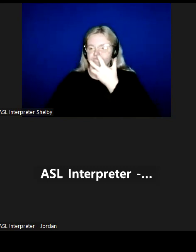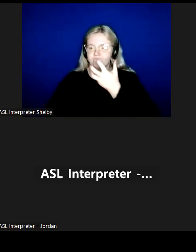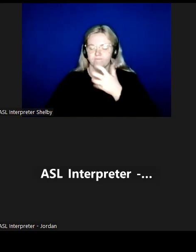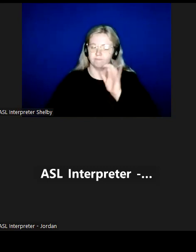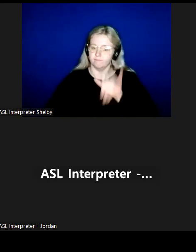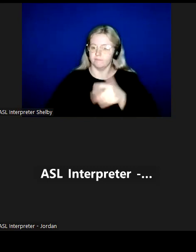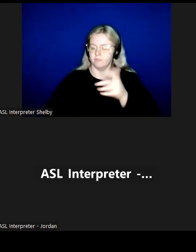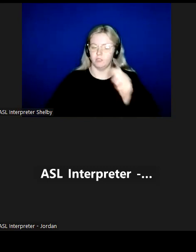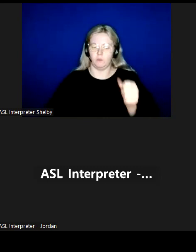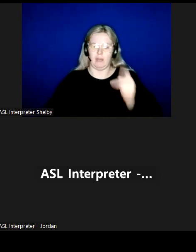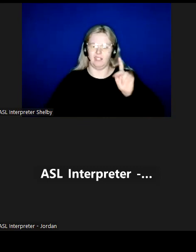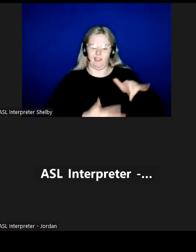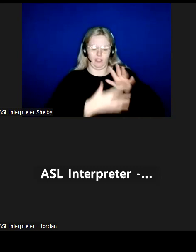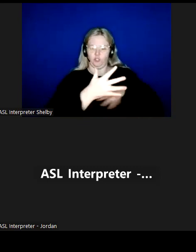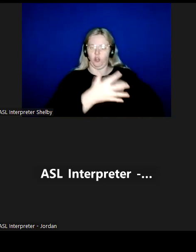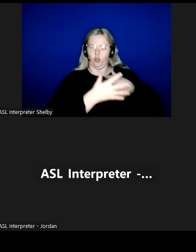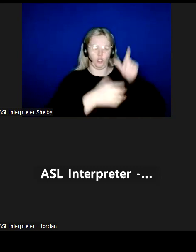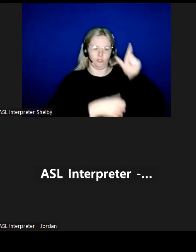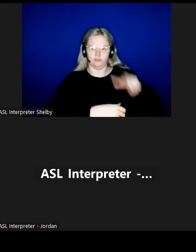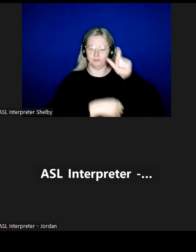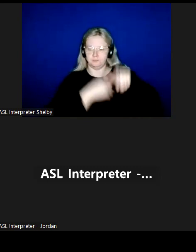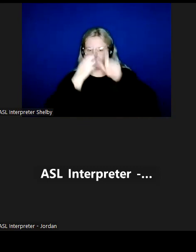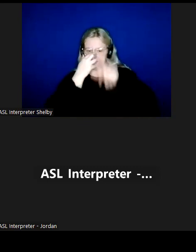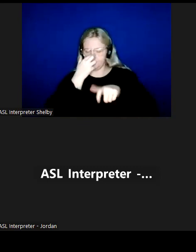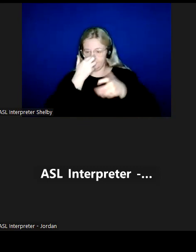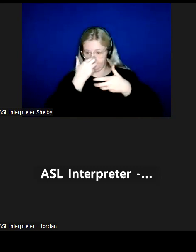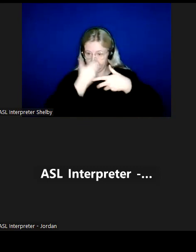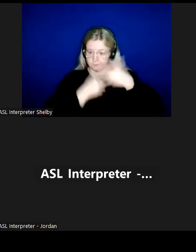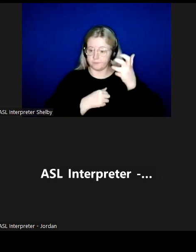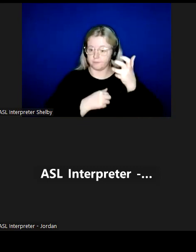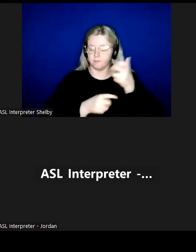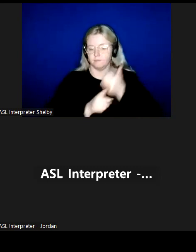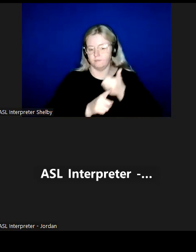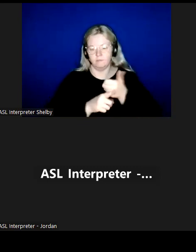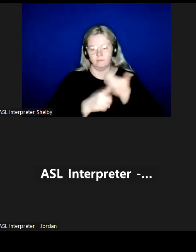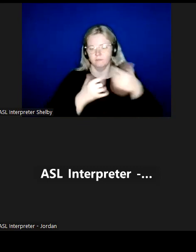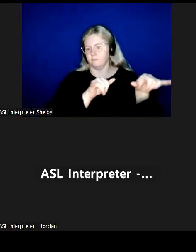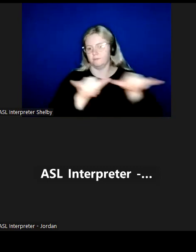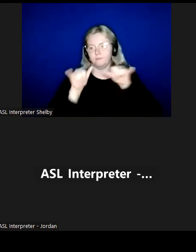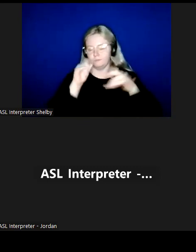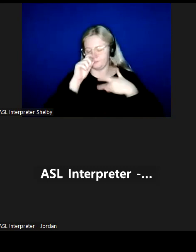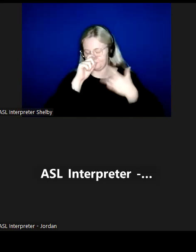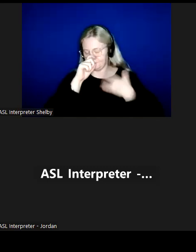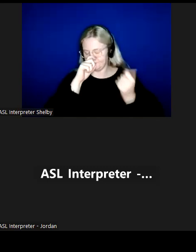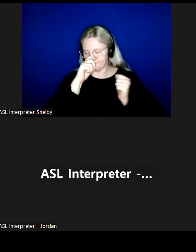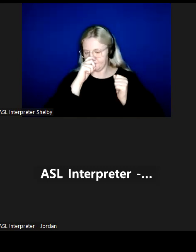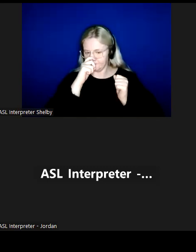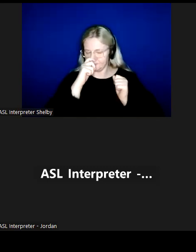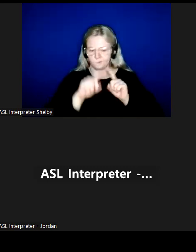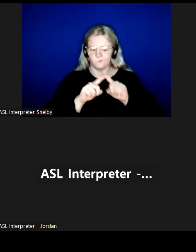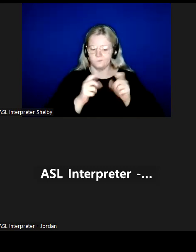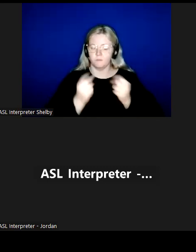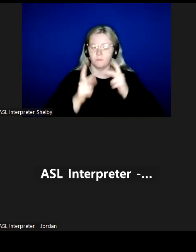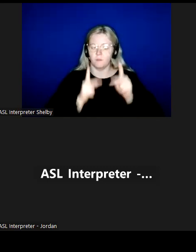about, anger is such a common emotion in grief, but oftentimes people don't realize